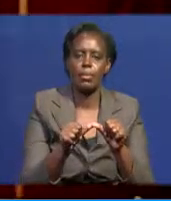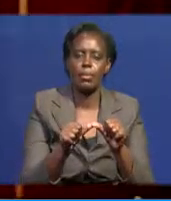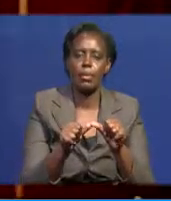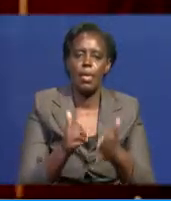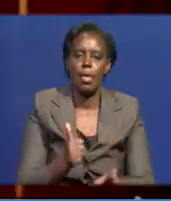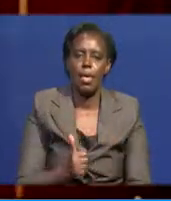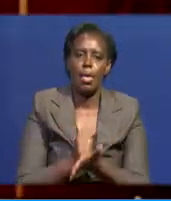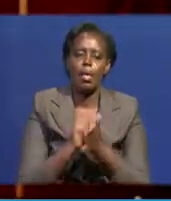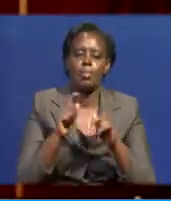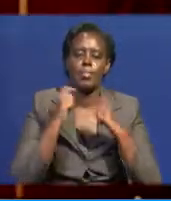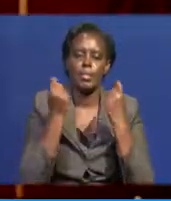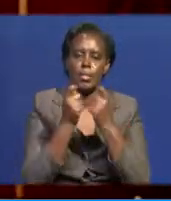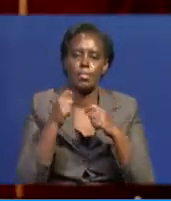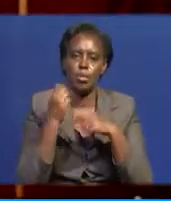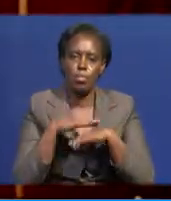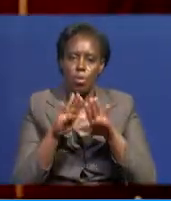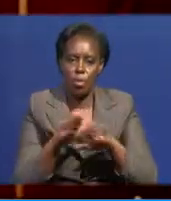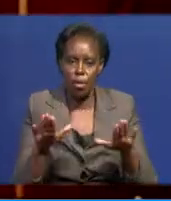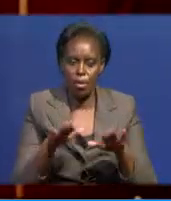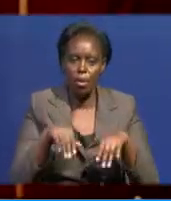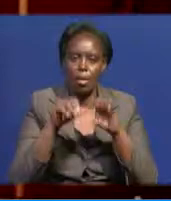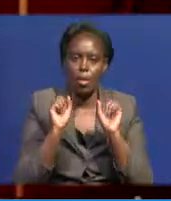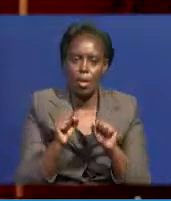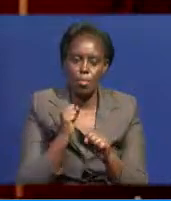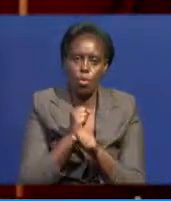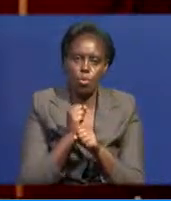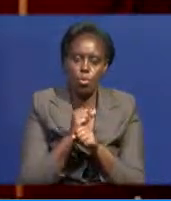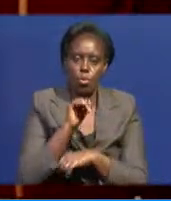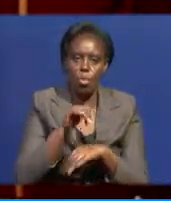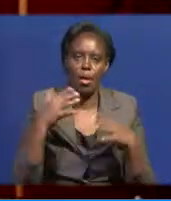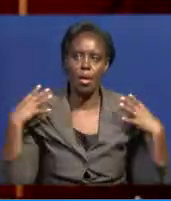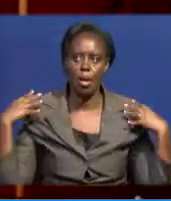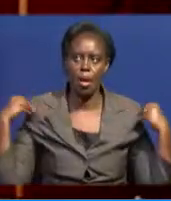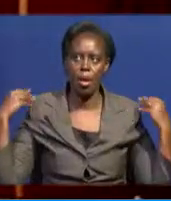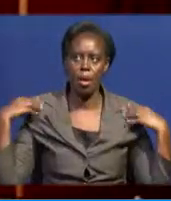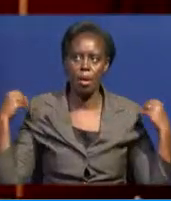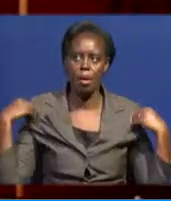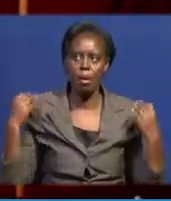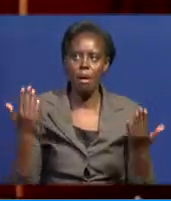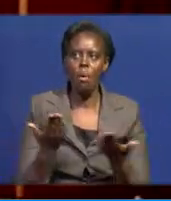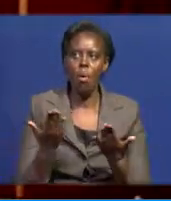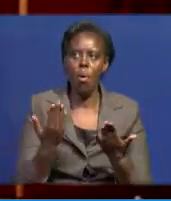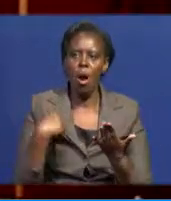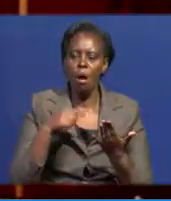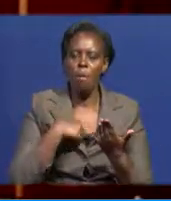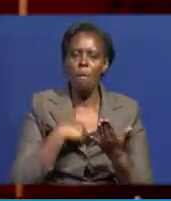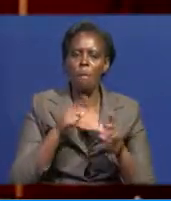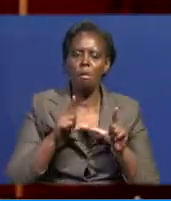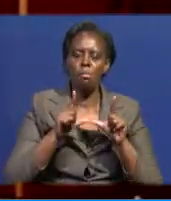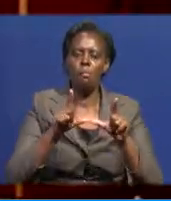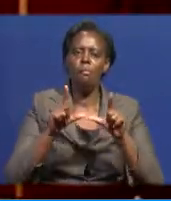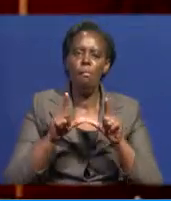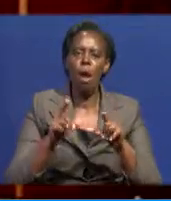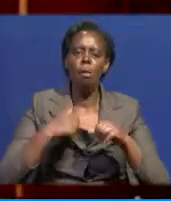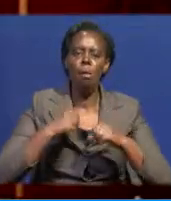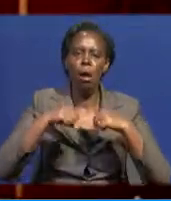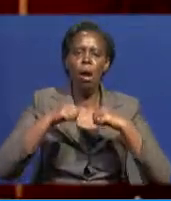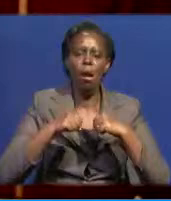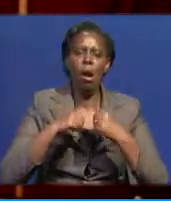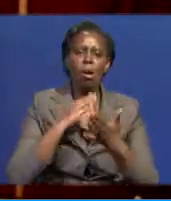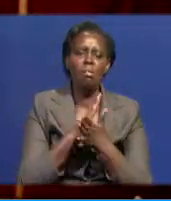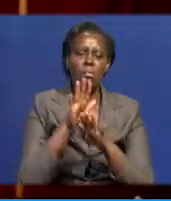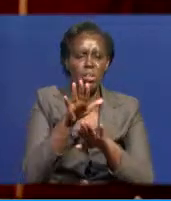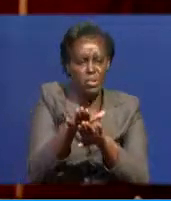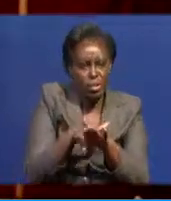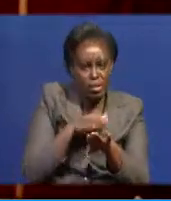it helps the teams on the ground to be able to do that exercise. That's where we are with the titling. I agree, it is